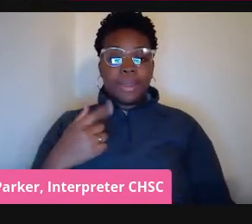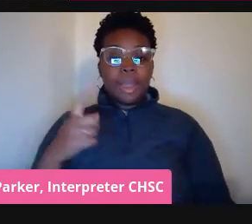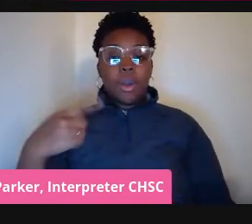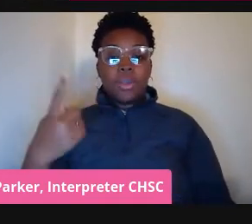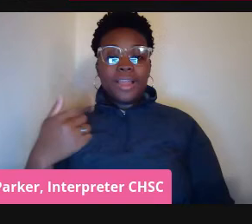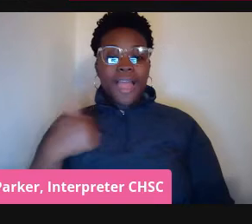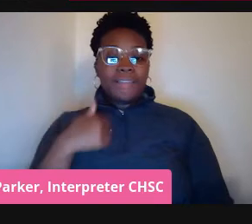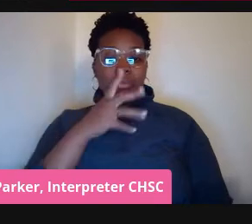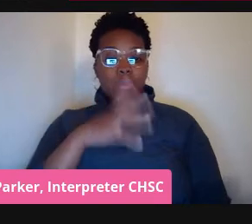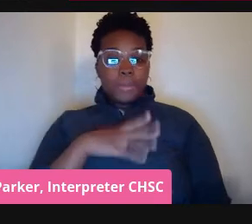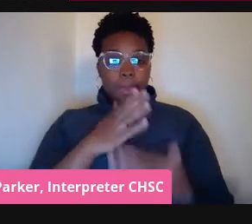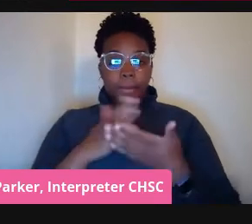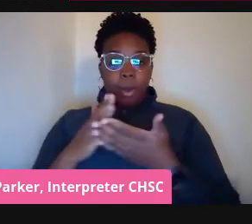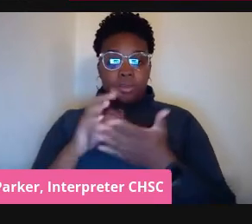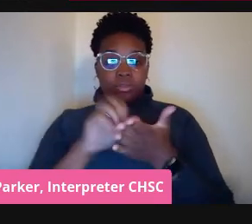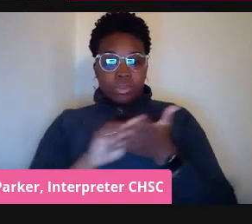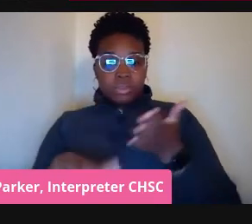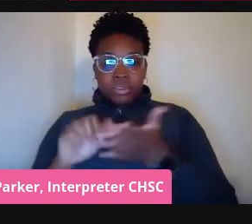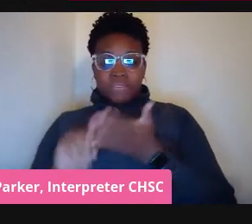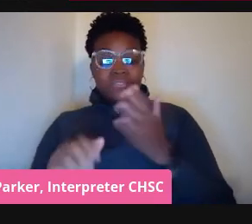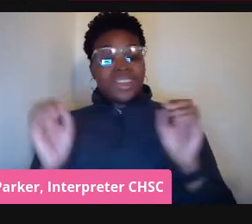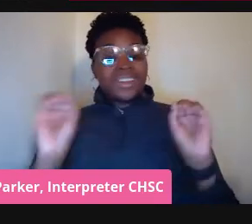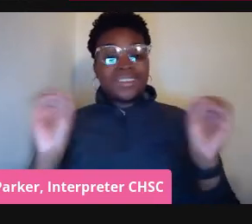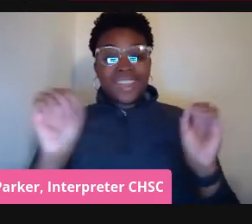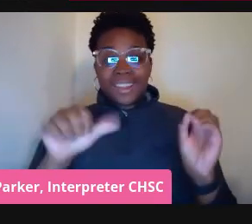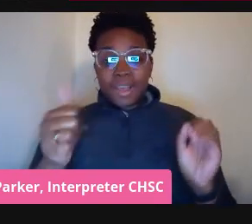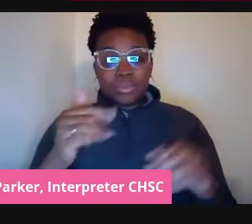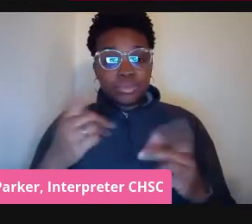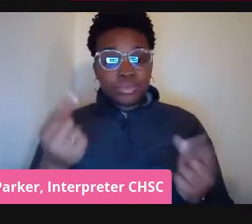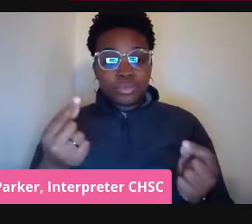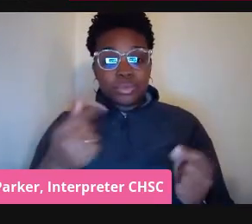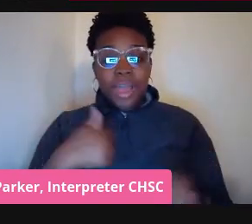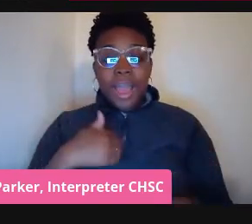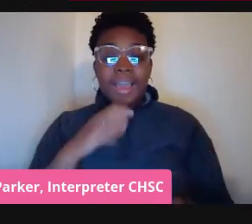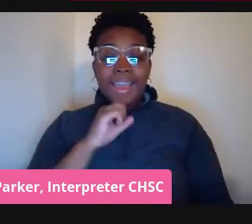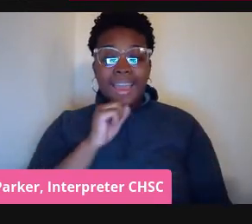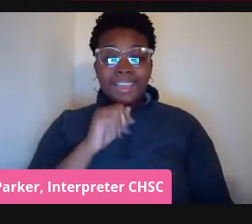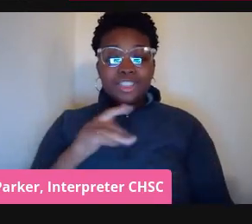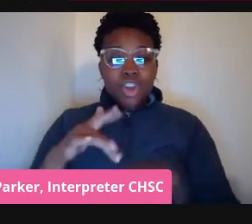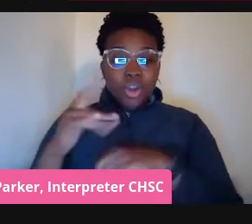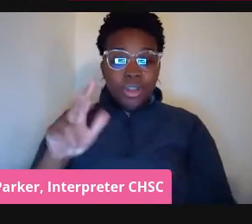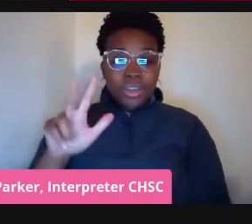and there was nothing else that could be done when I was in my early 30s. You know, I was